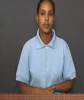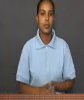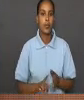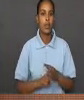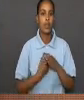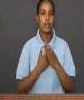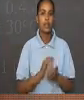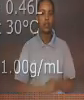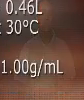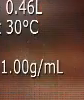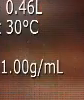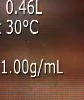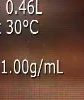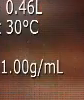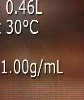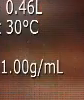Begin.